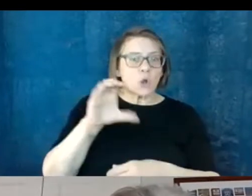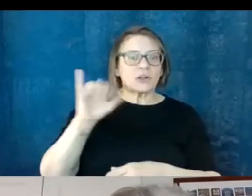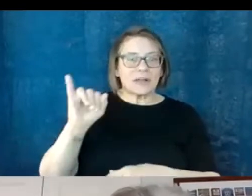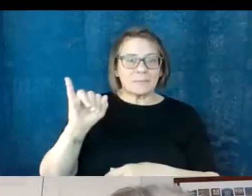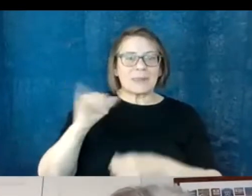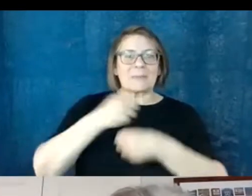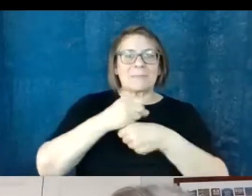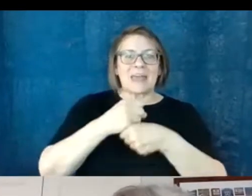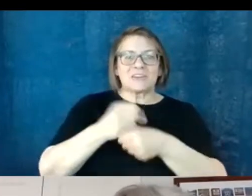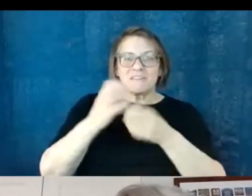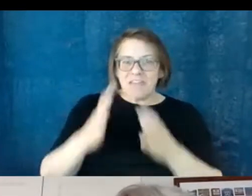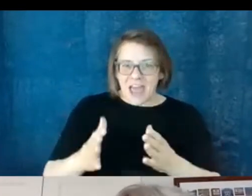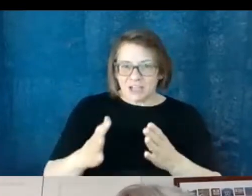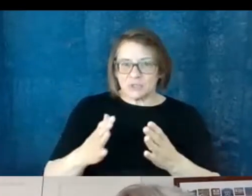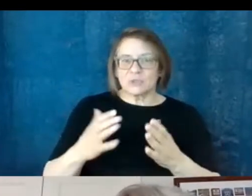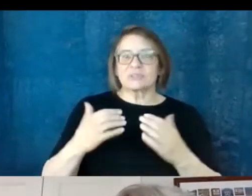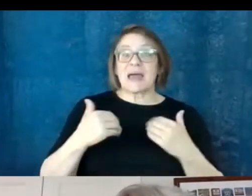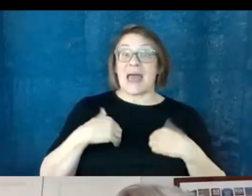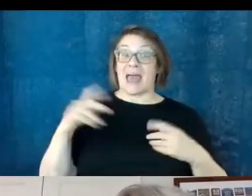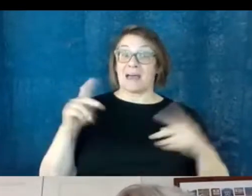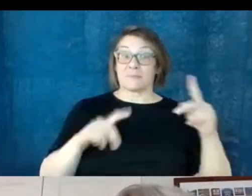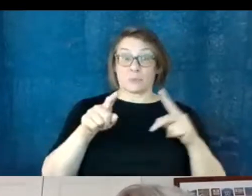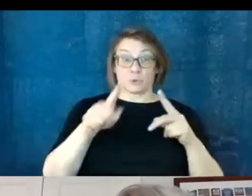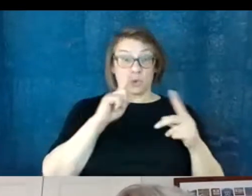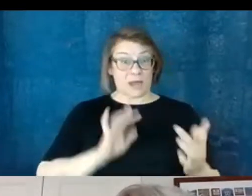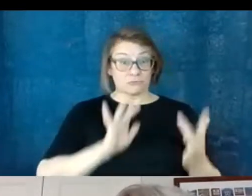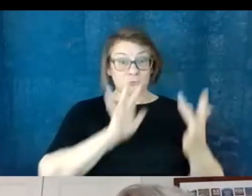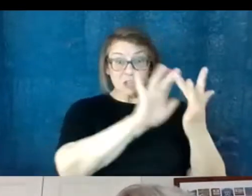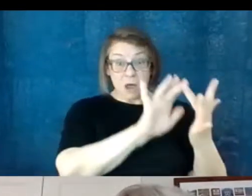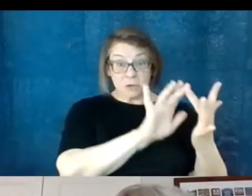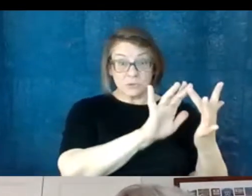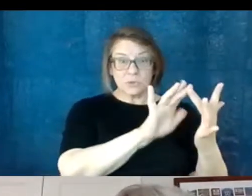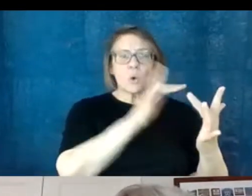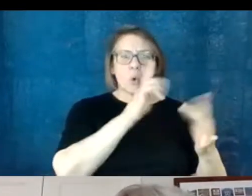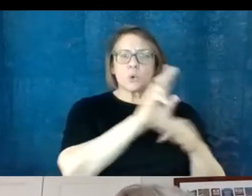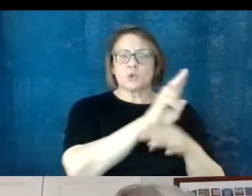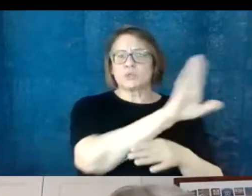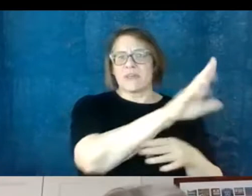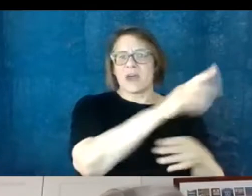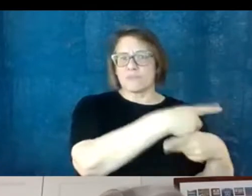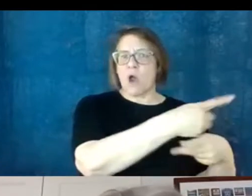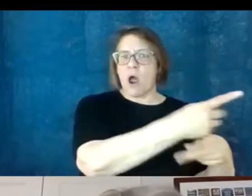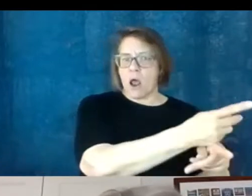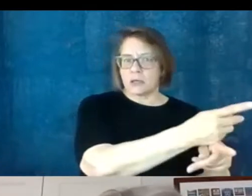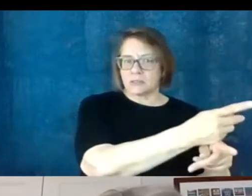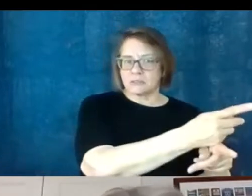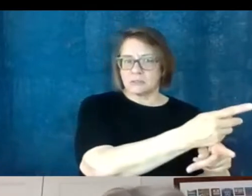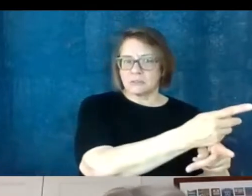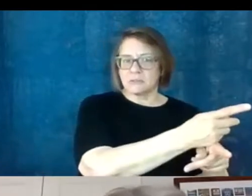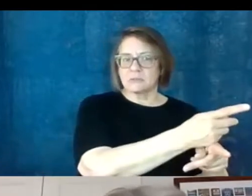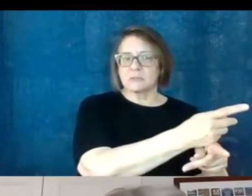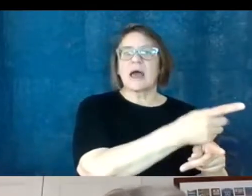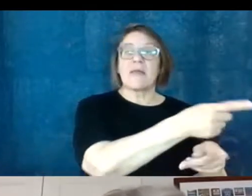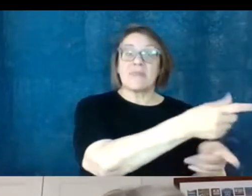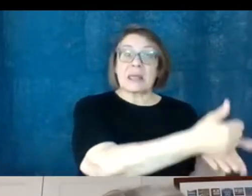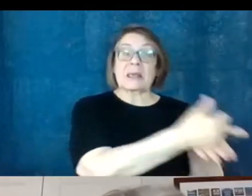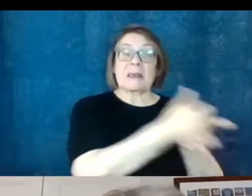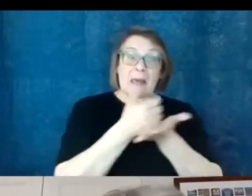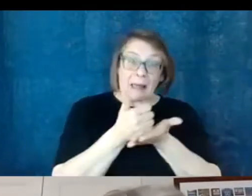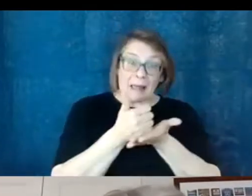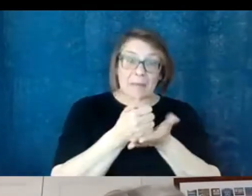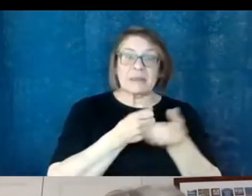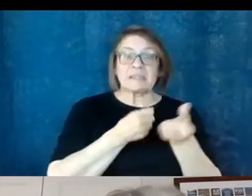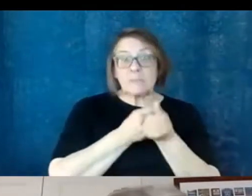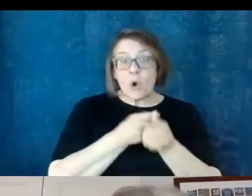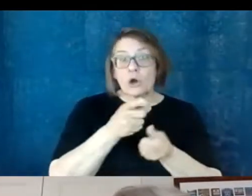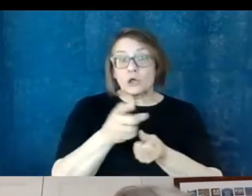have people that you can reach out to who use their products, who can be supportive of you